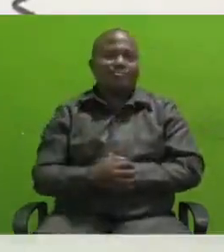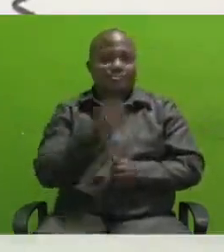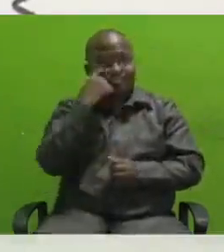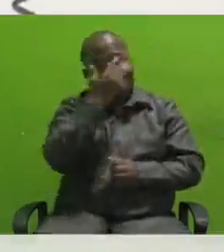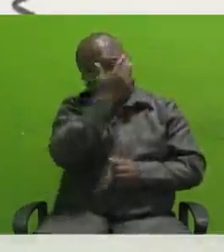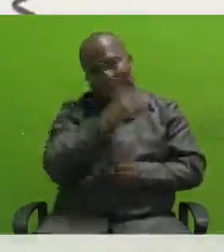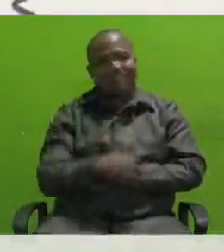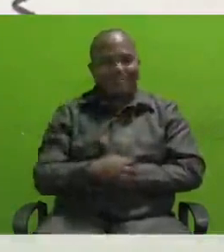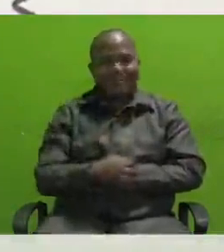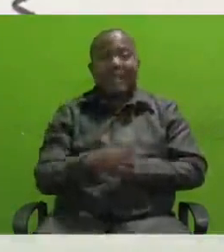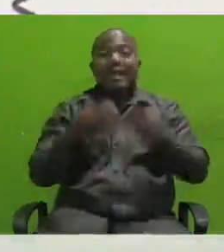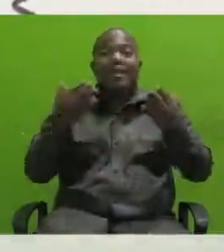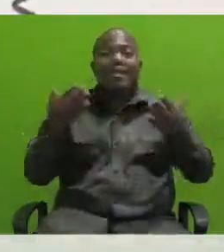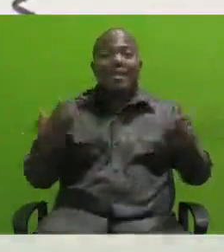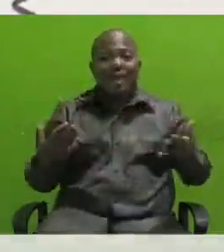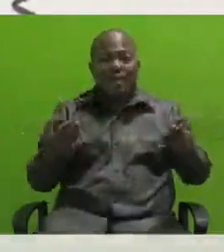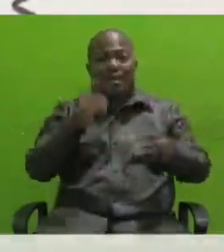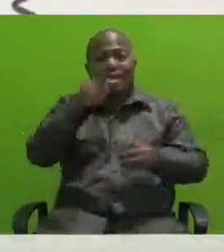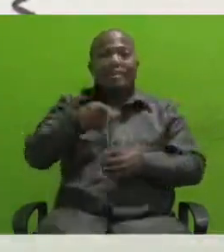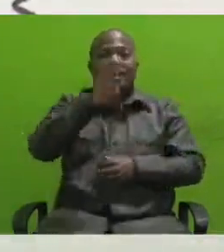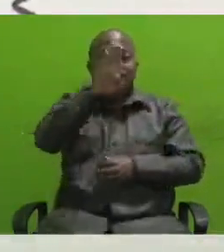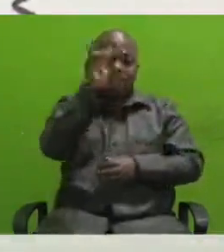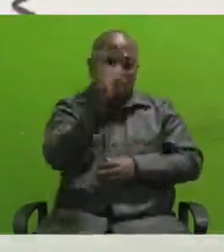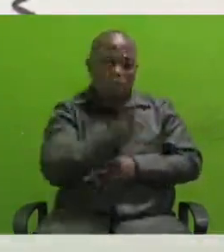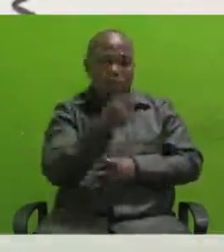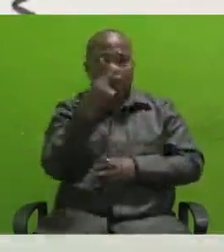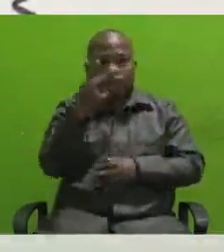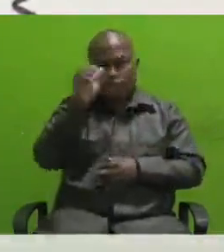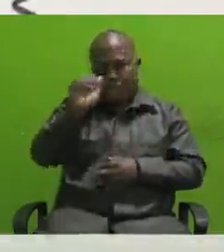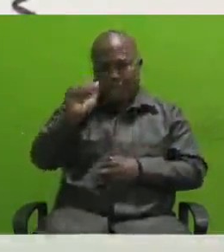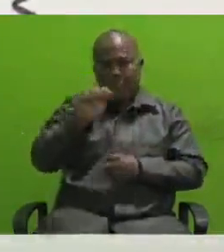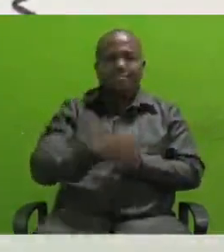64. So now it is b over 2a.